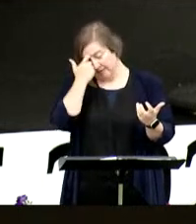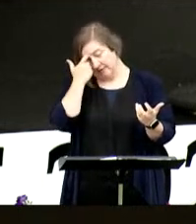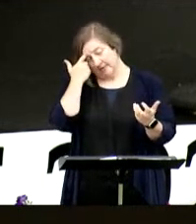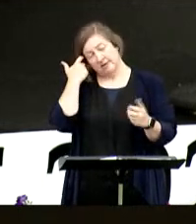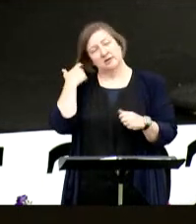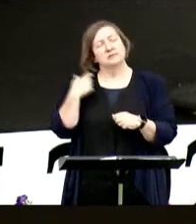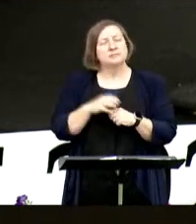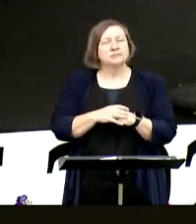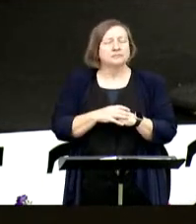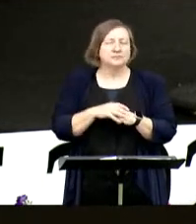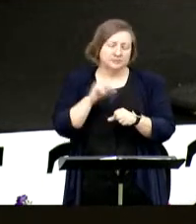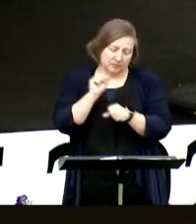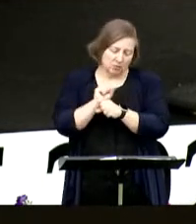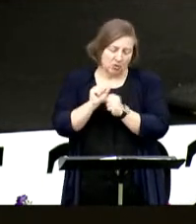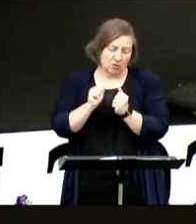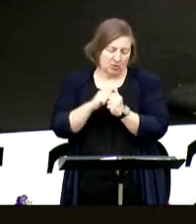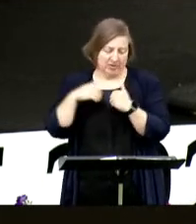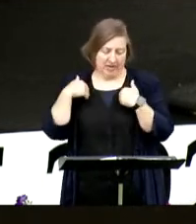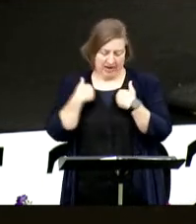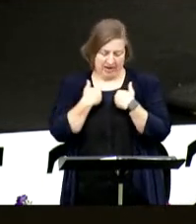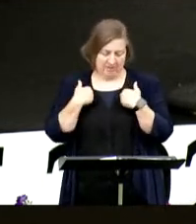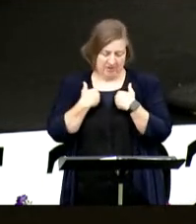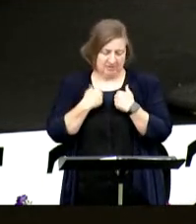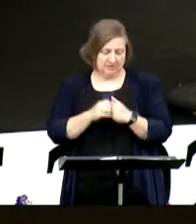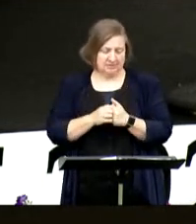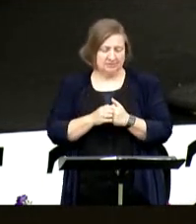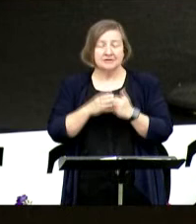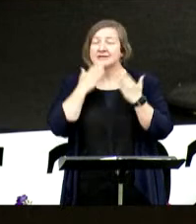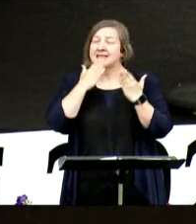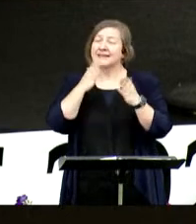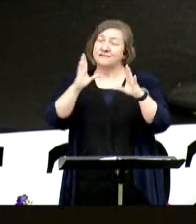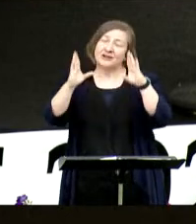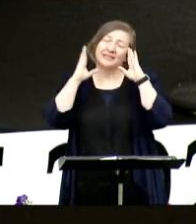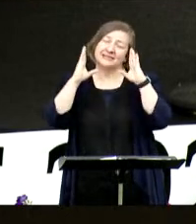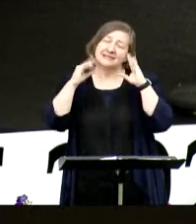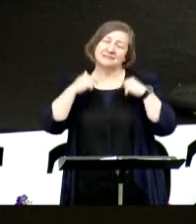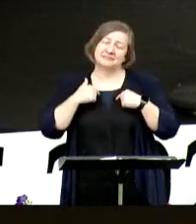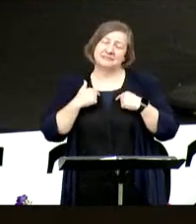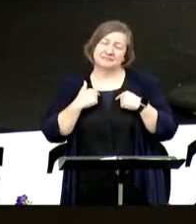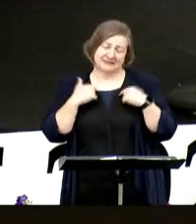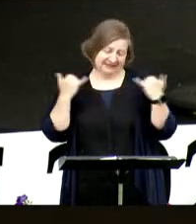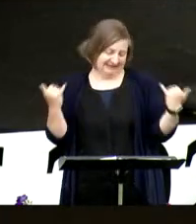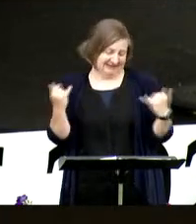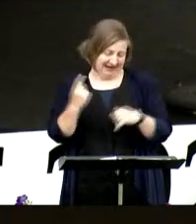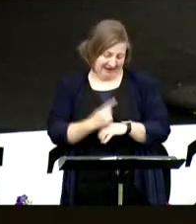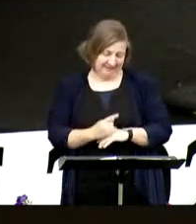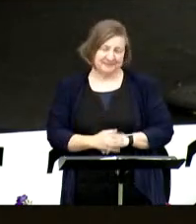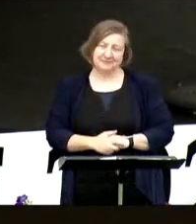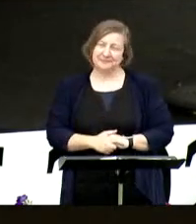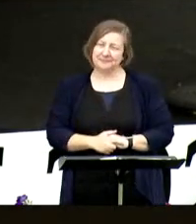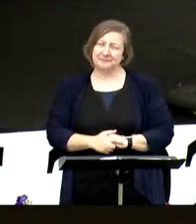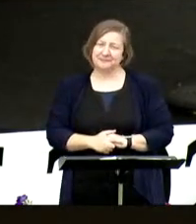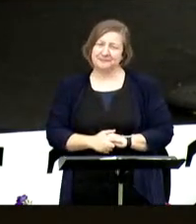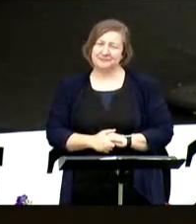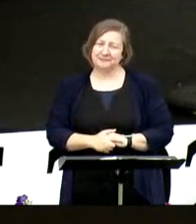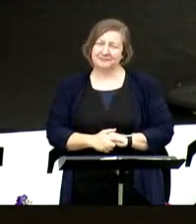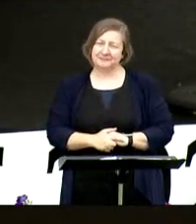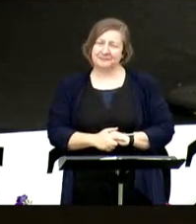also work with animals. And thank you for listening to me today.